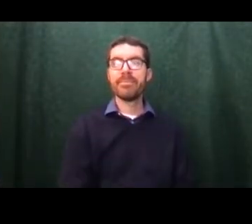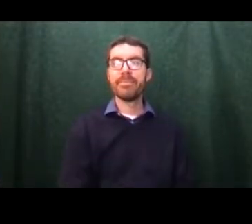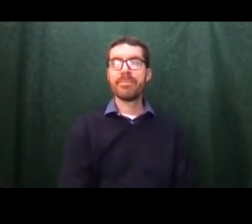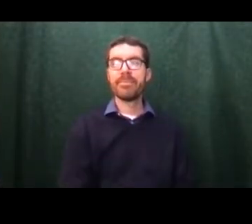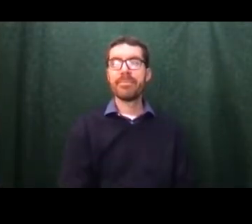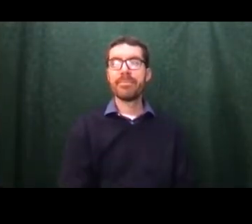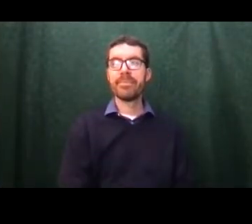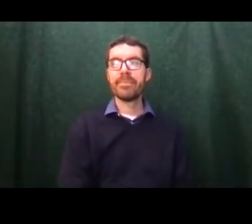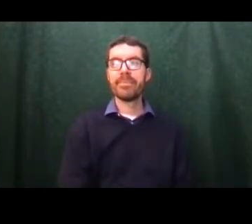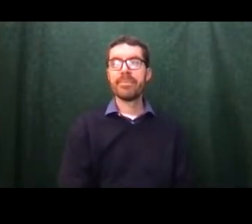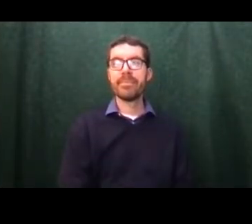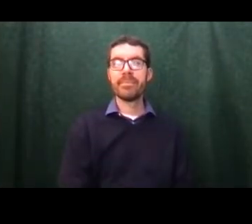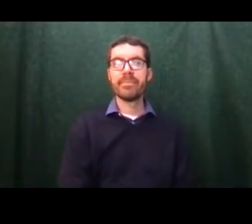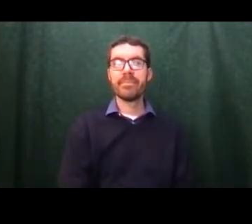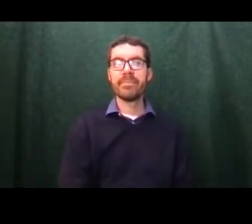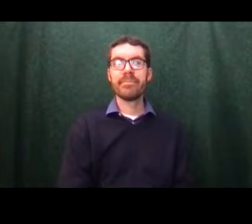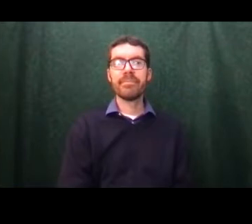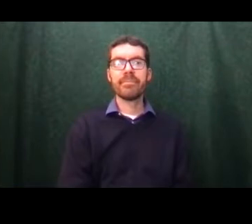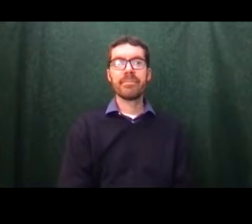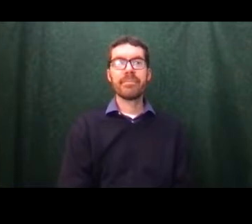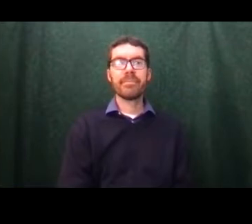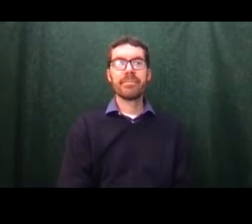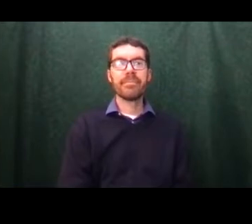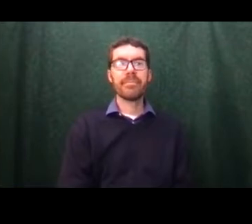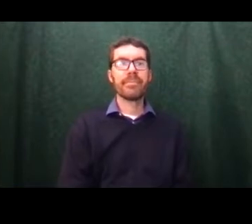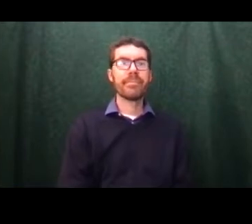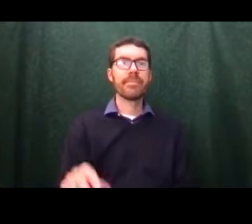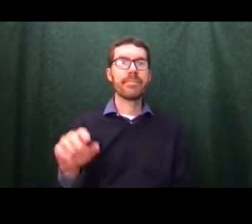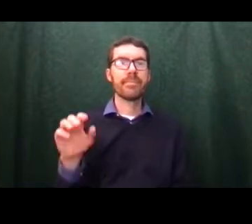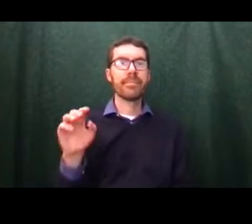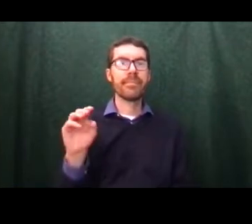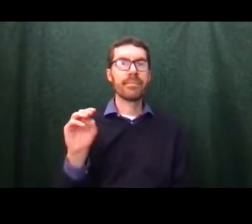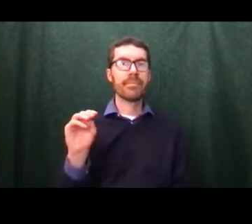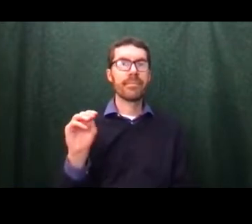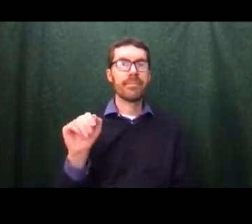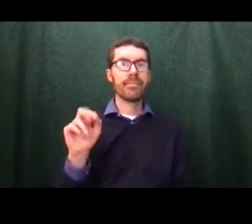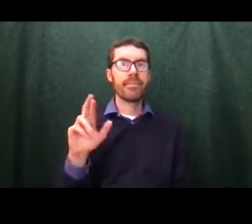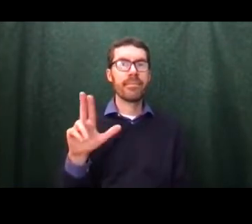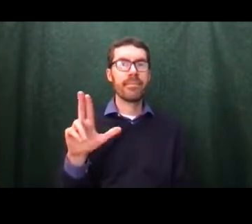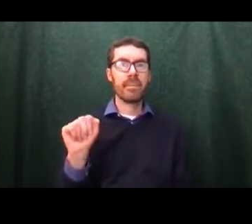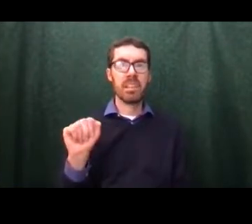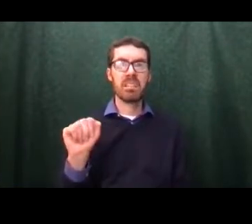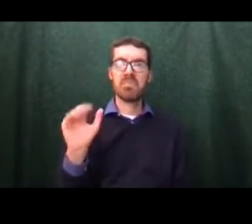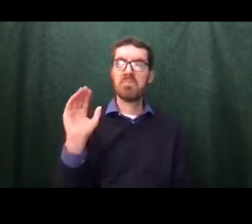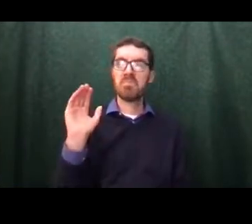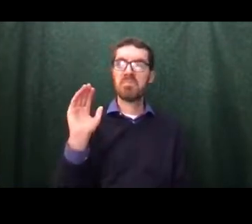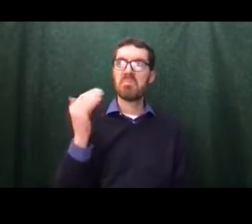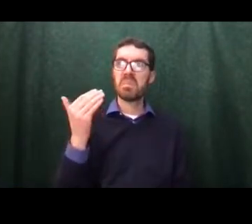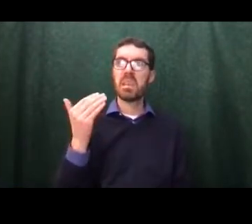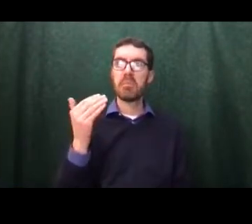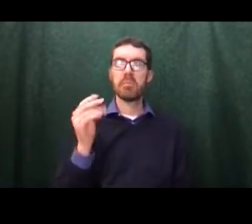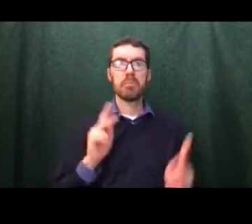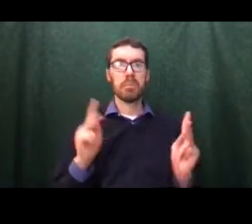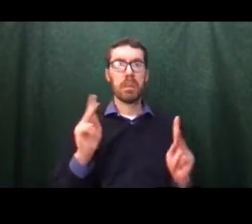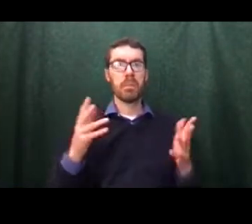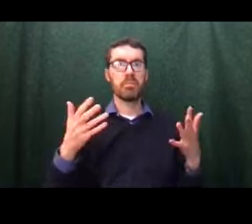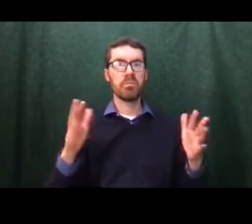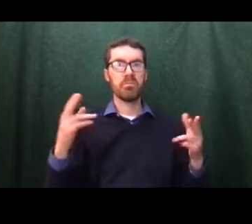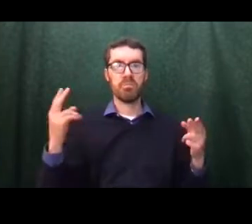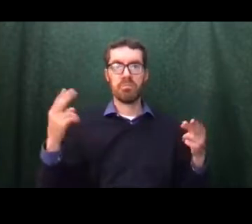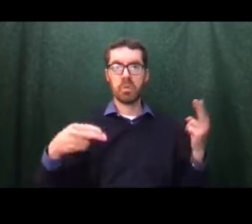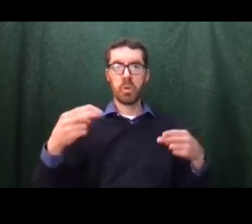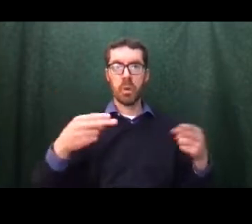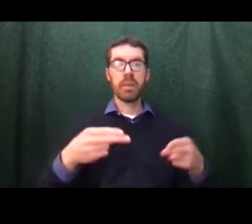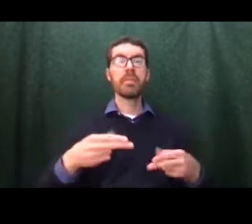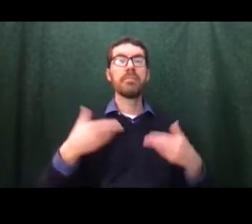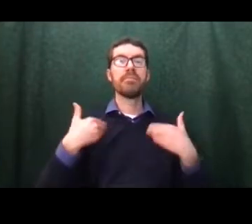Okay, well, I'll go ahead and get started. Looks like most folks are here that are probably going to be here at this point. My name